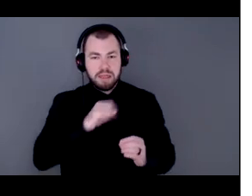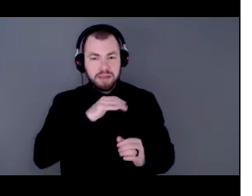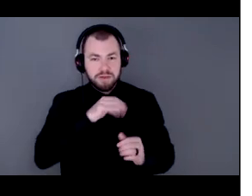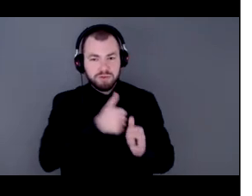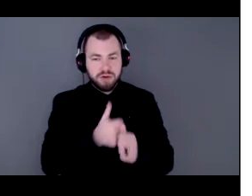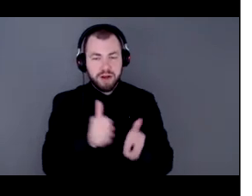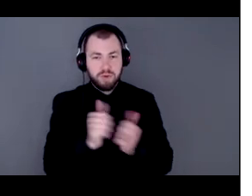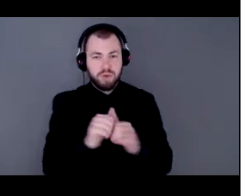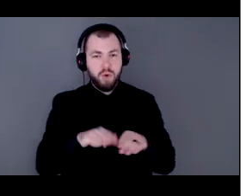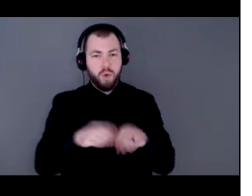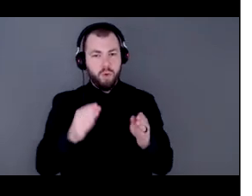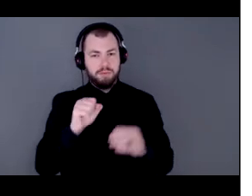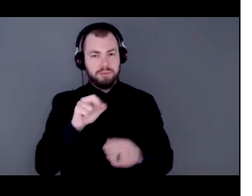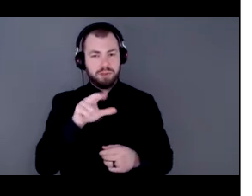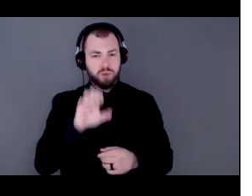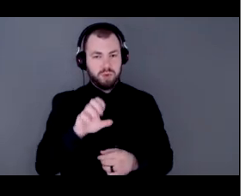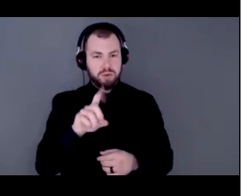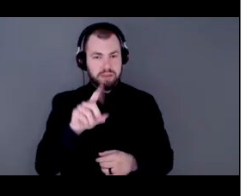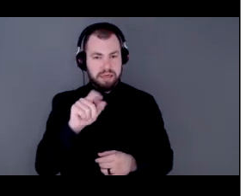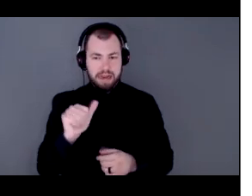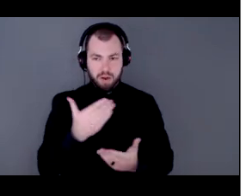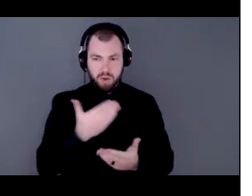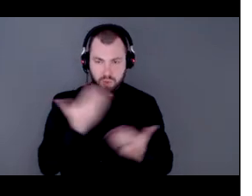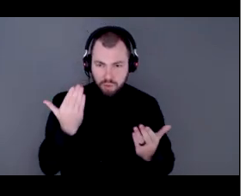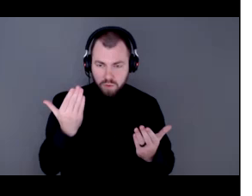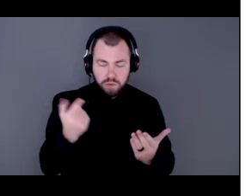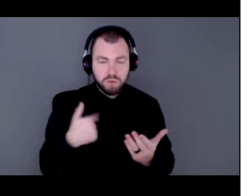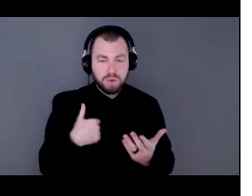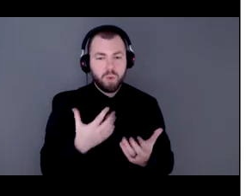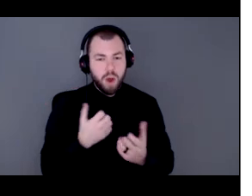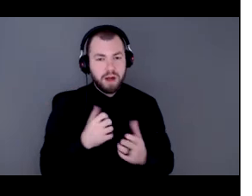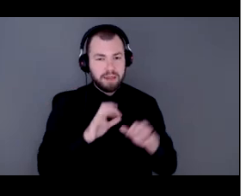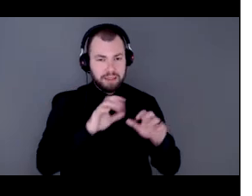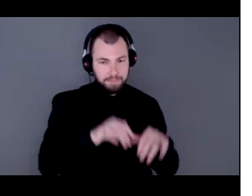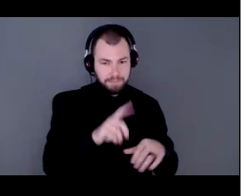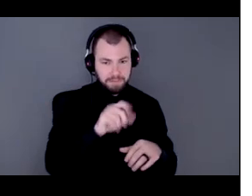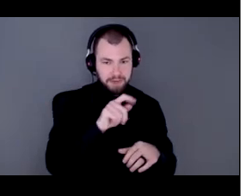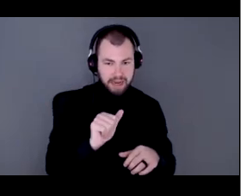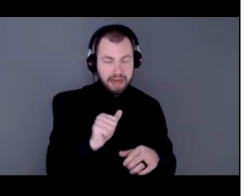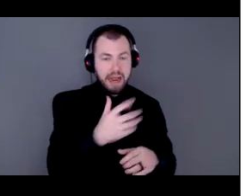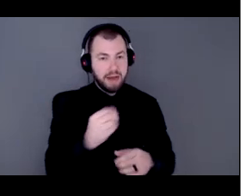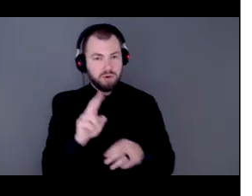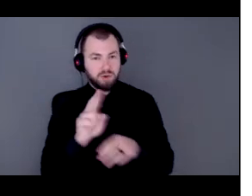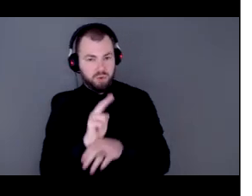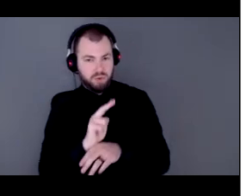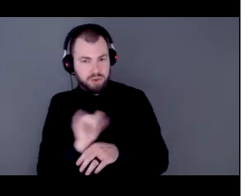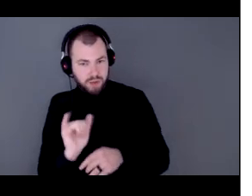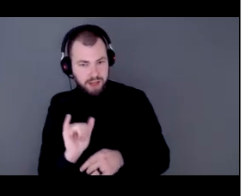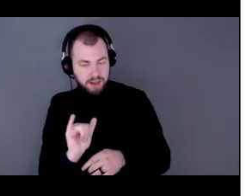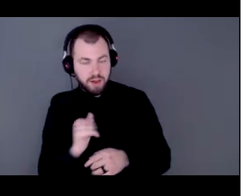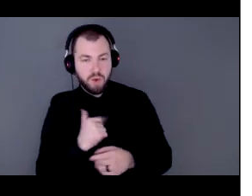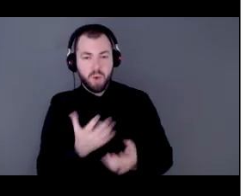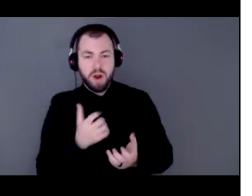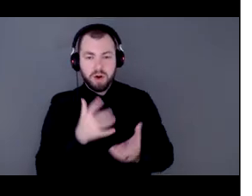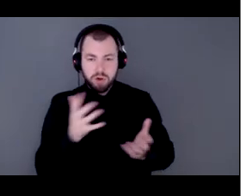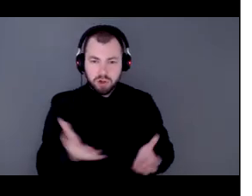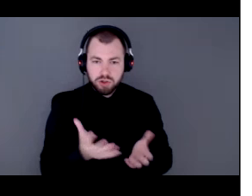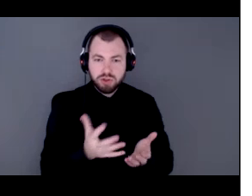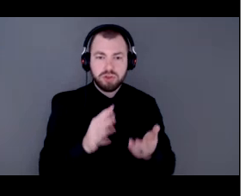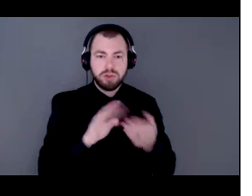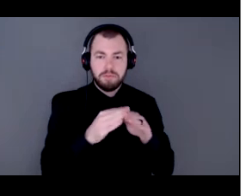data. We wanted to be able to input data, but also use those data. And we wanted to encourage communities around